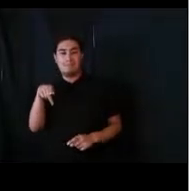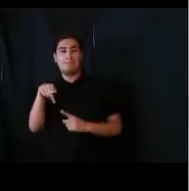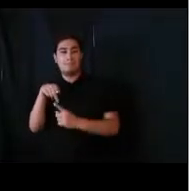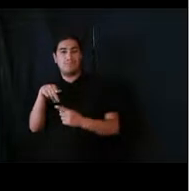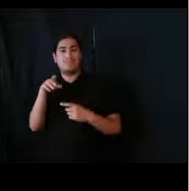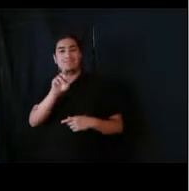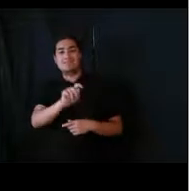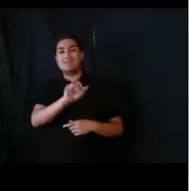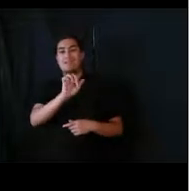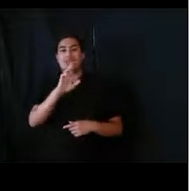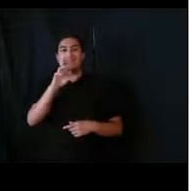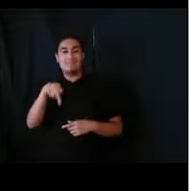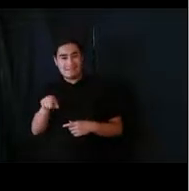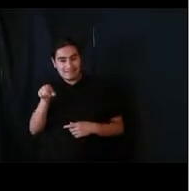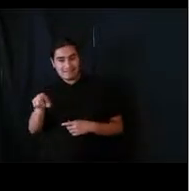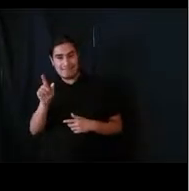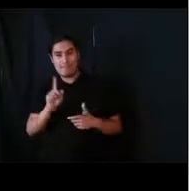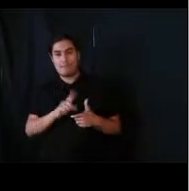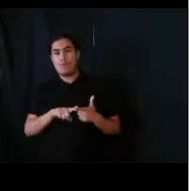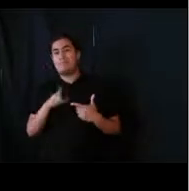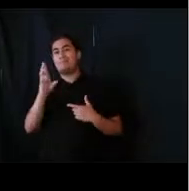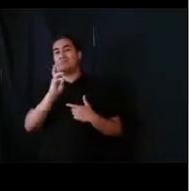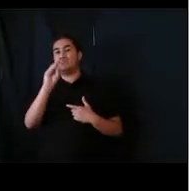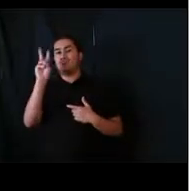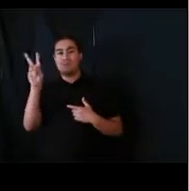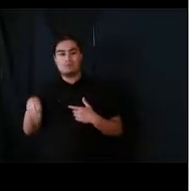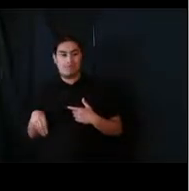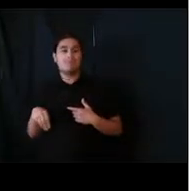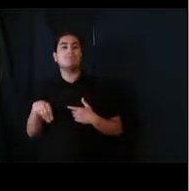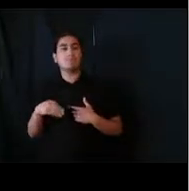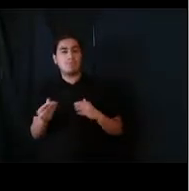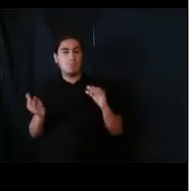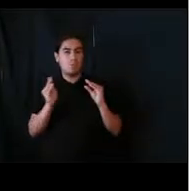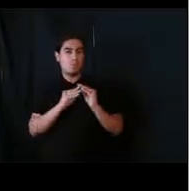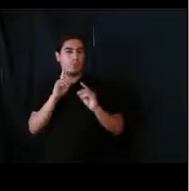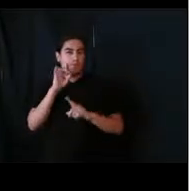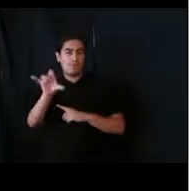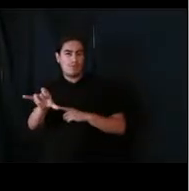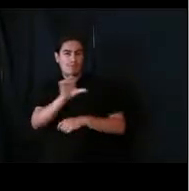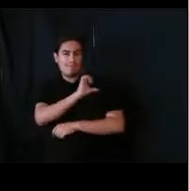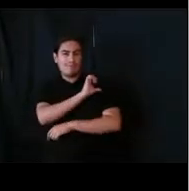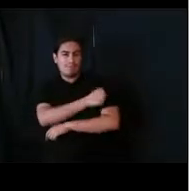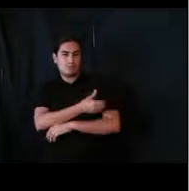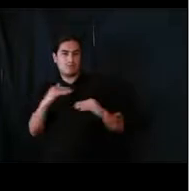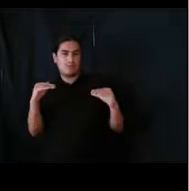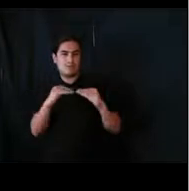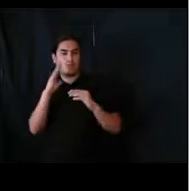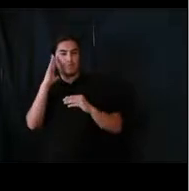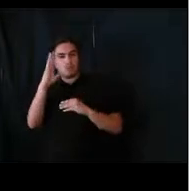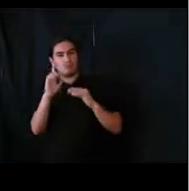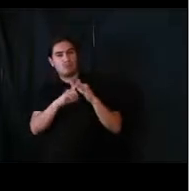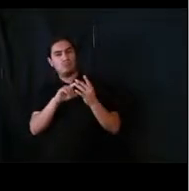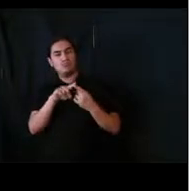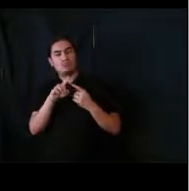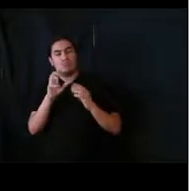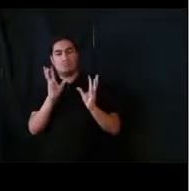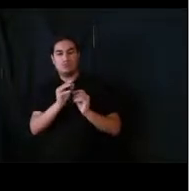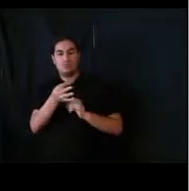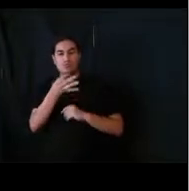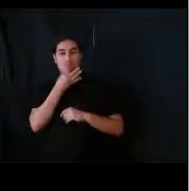rcp although we did hear today that several more projects have been awarded at the agency level and will come to the commission very soon uh